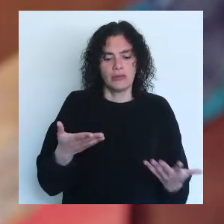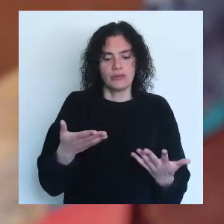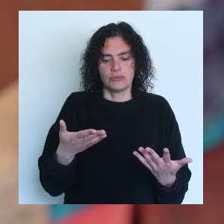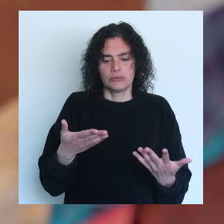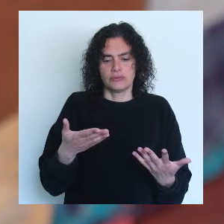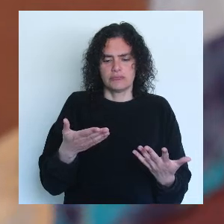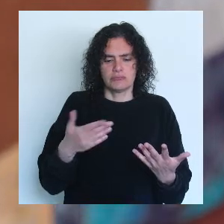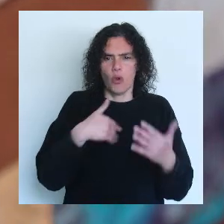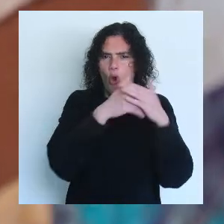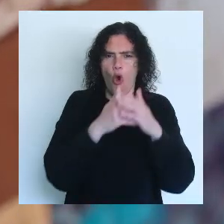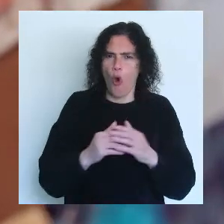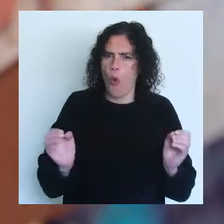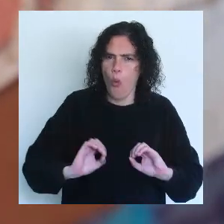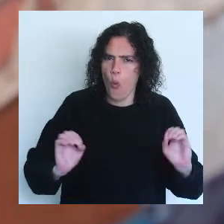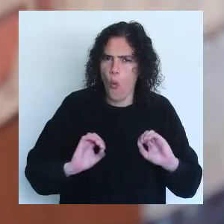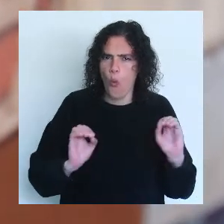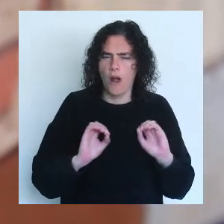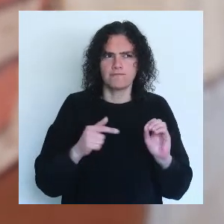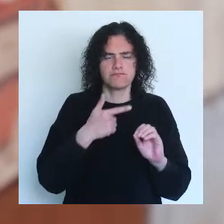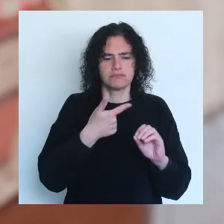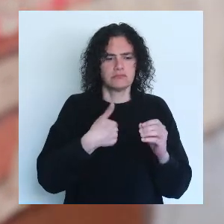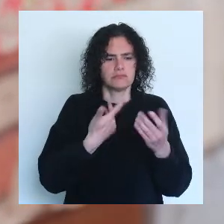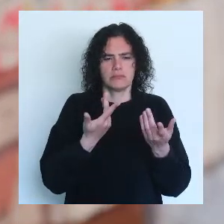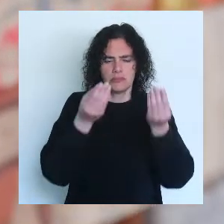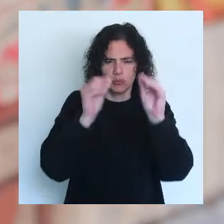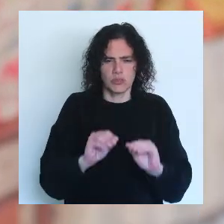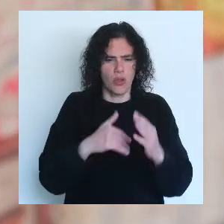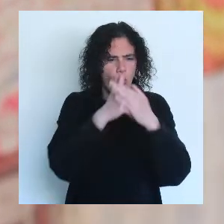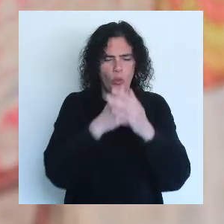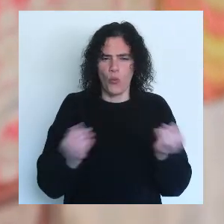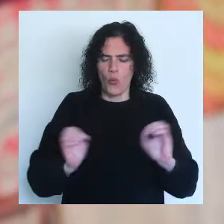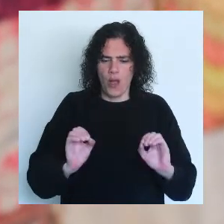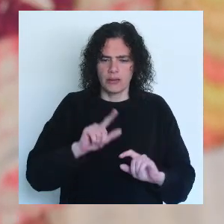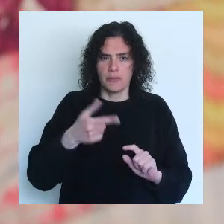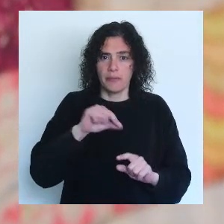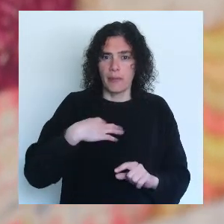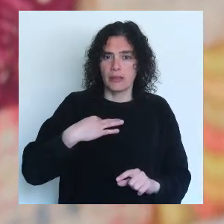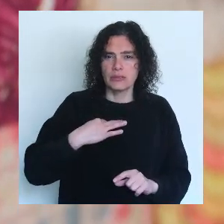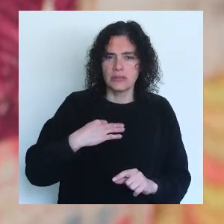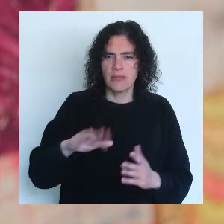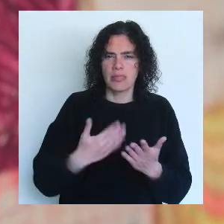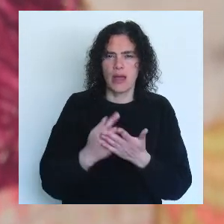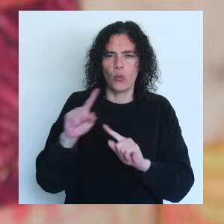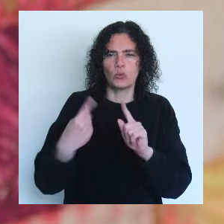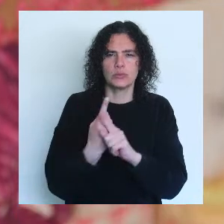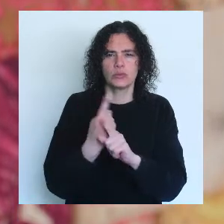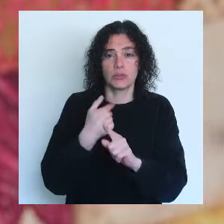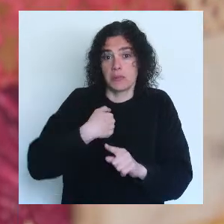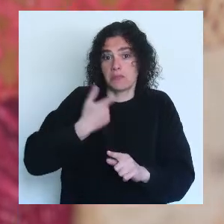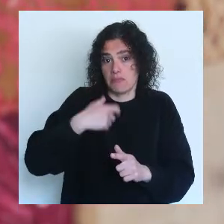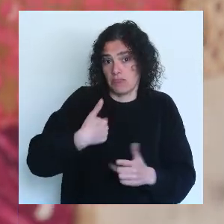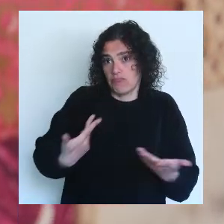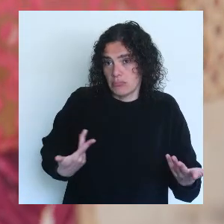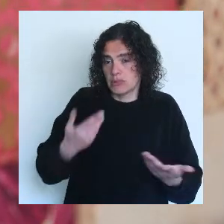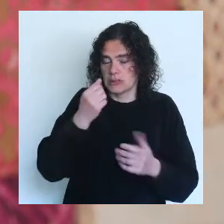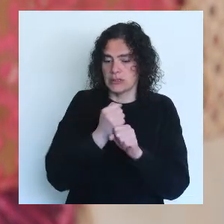with. There's no order. There's no order, no composition. But also the fabric brings something else for